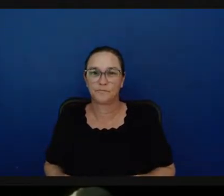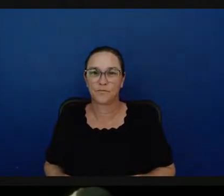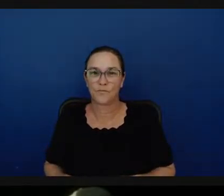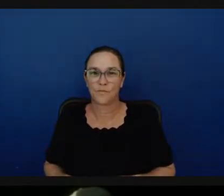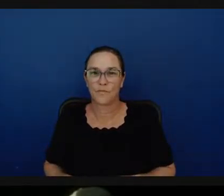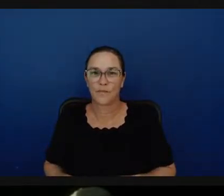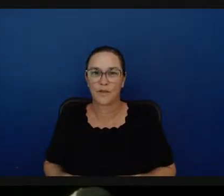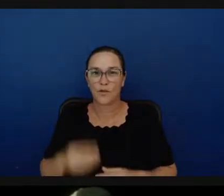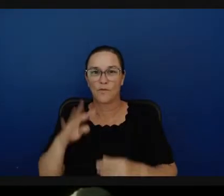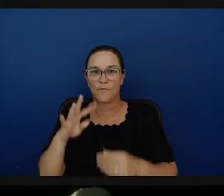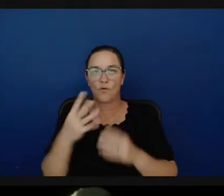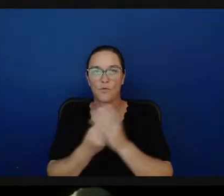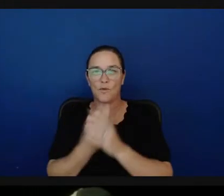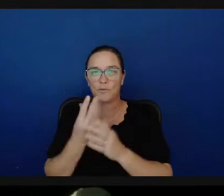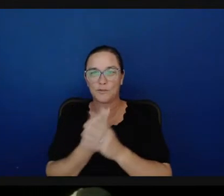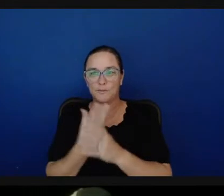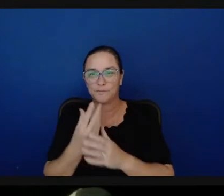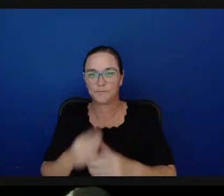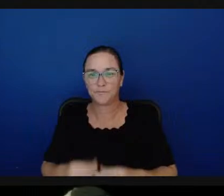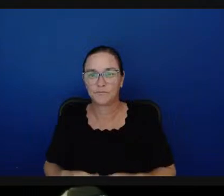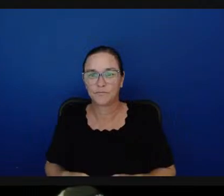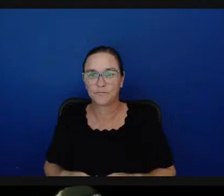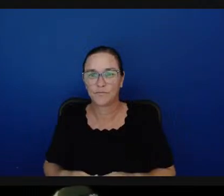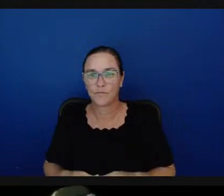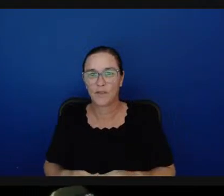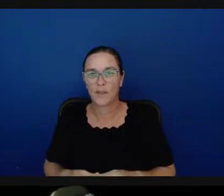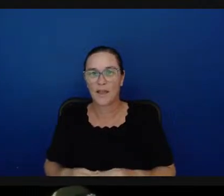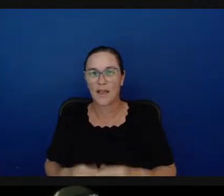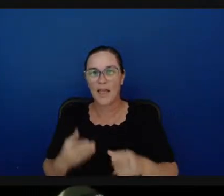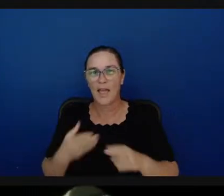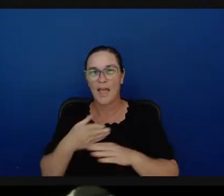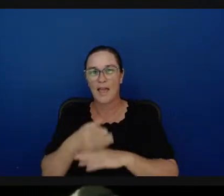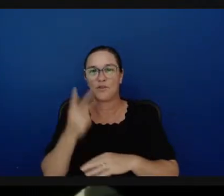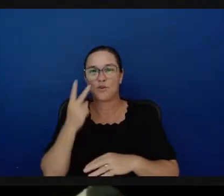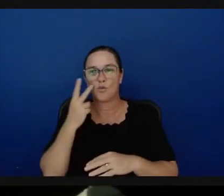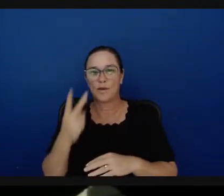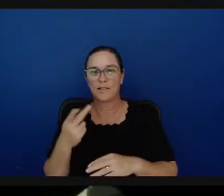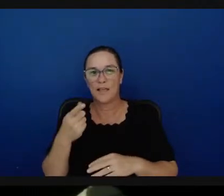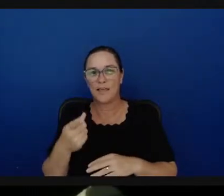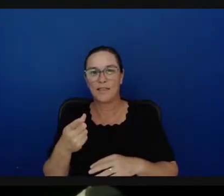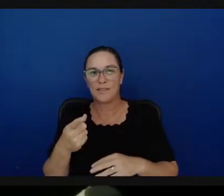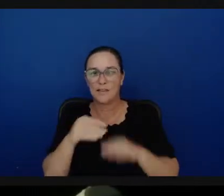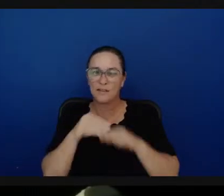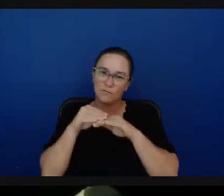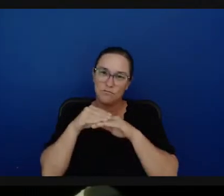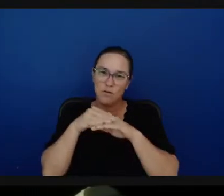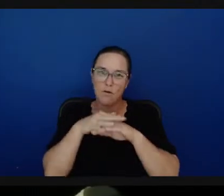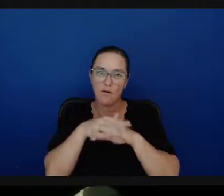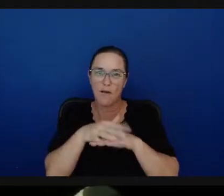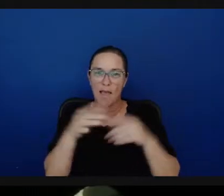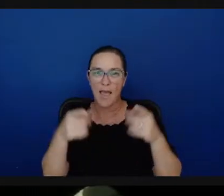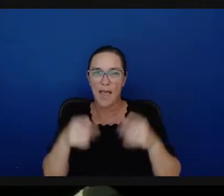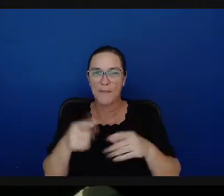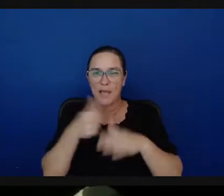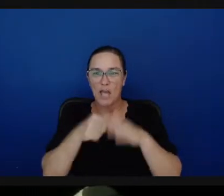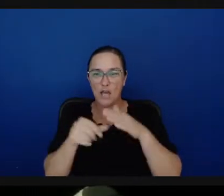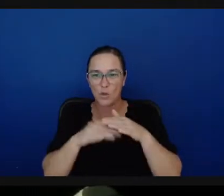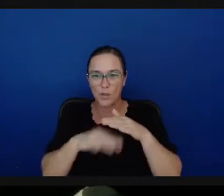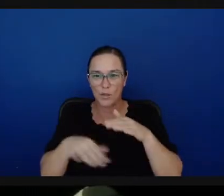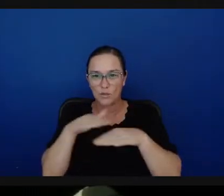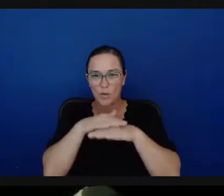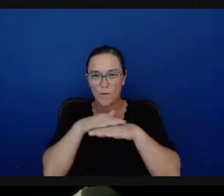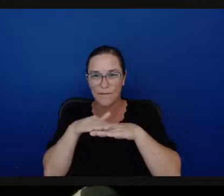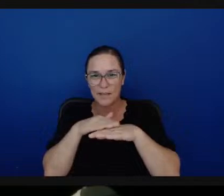4. Very soon after we see this injection of lava under the surface here,